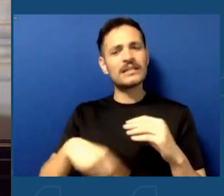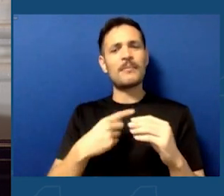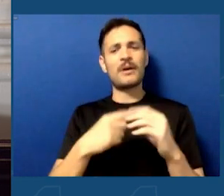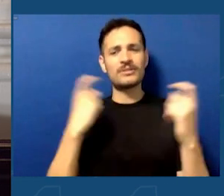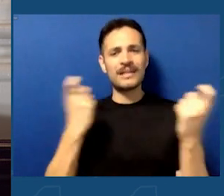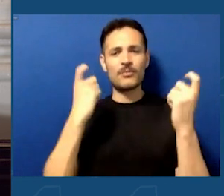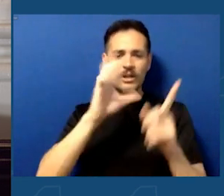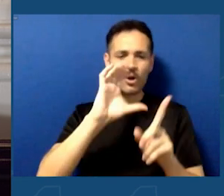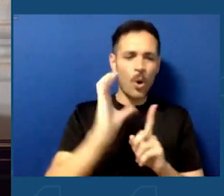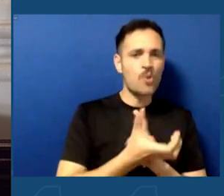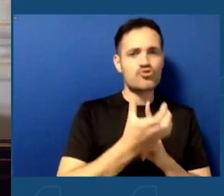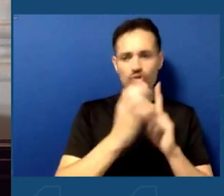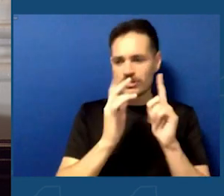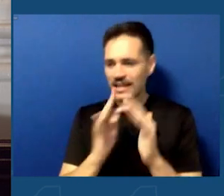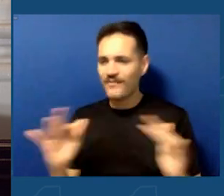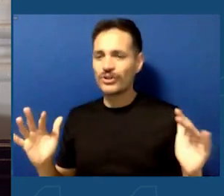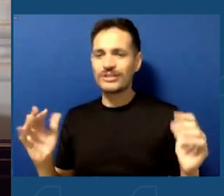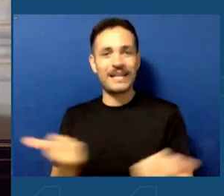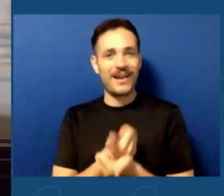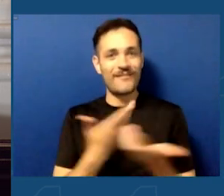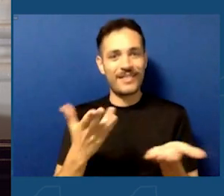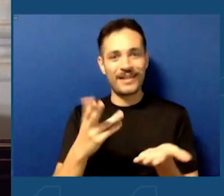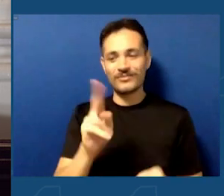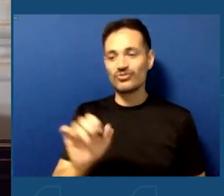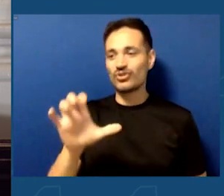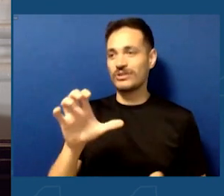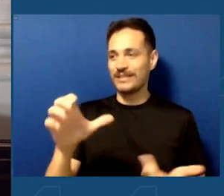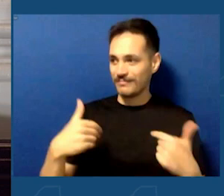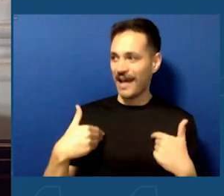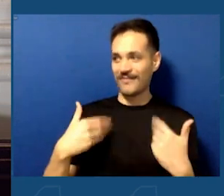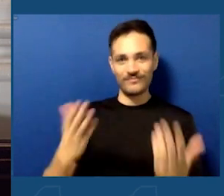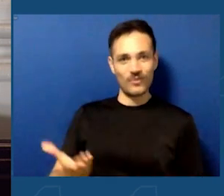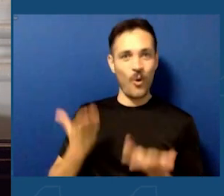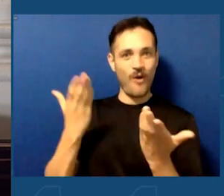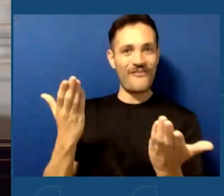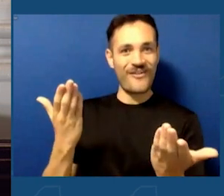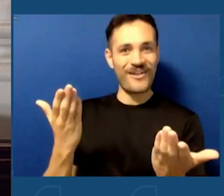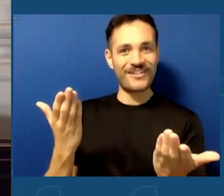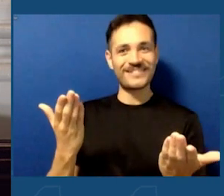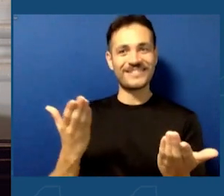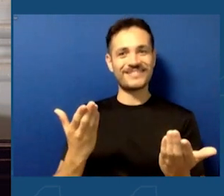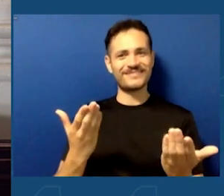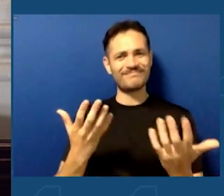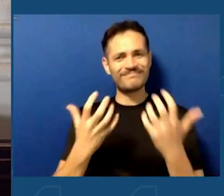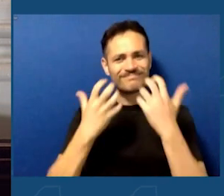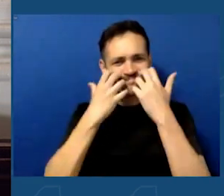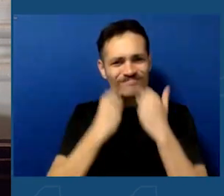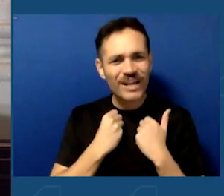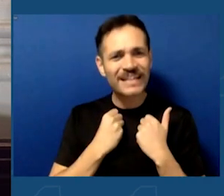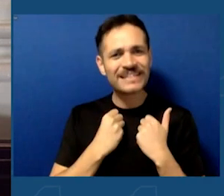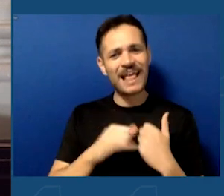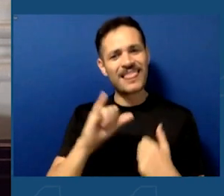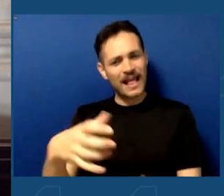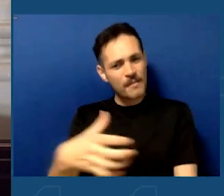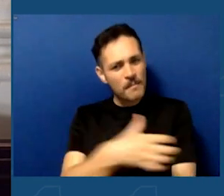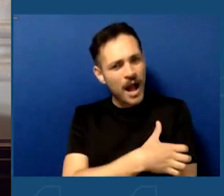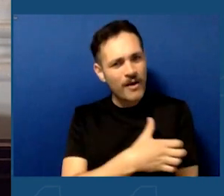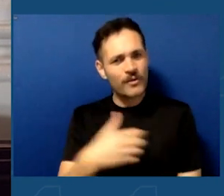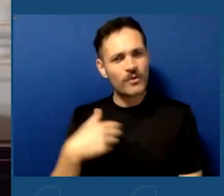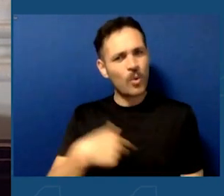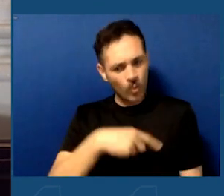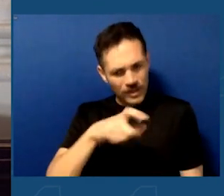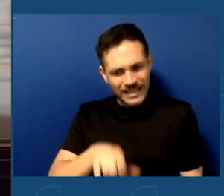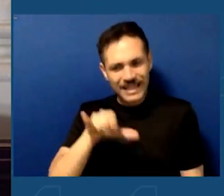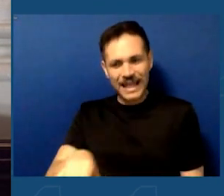has to offer, all that Puerto Rico has to offer. Embrace that. Embrace the power of that. We need that now more than